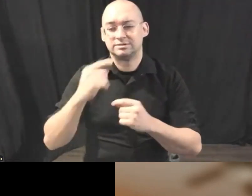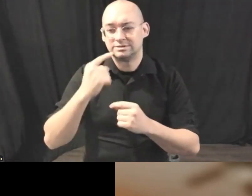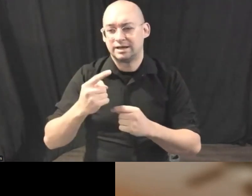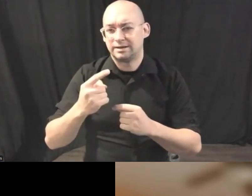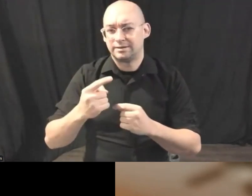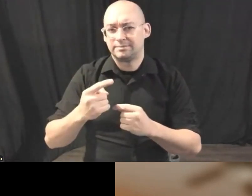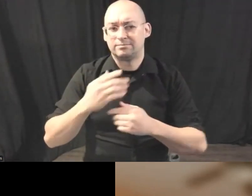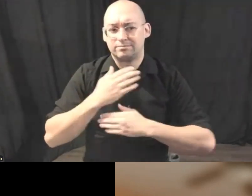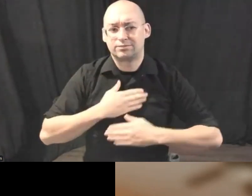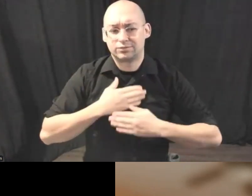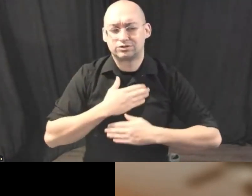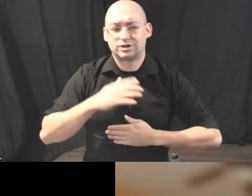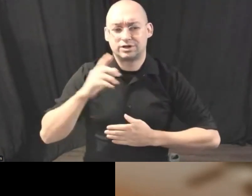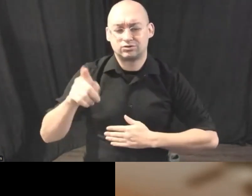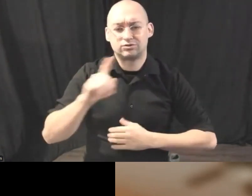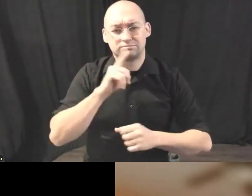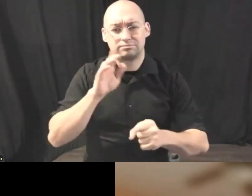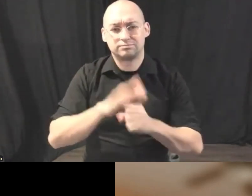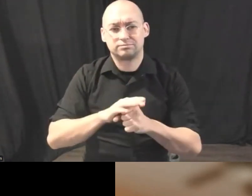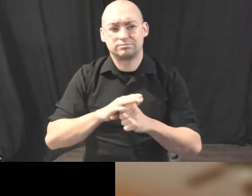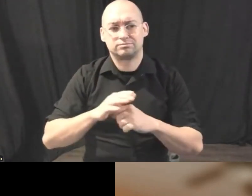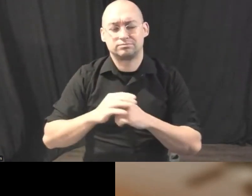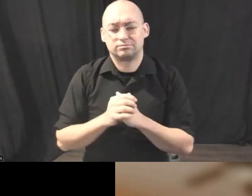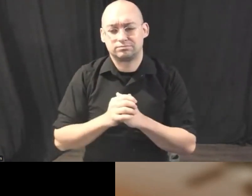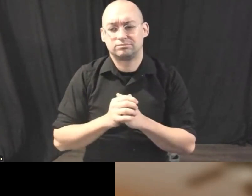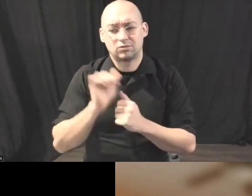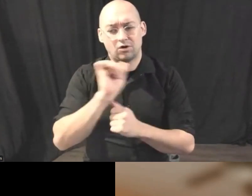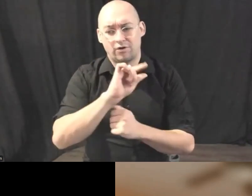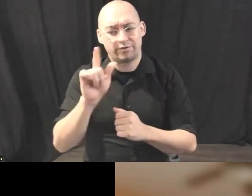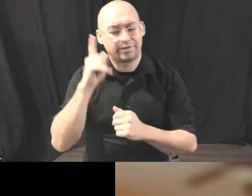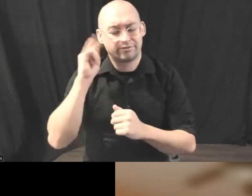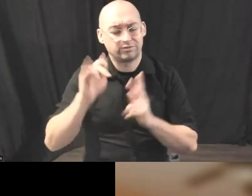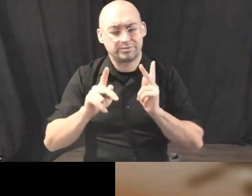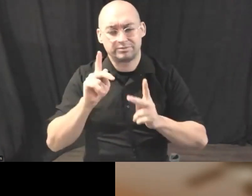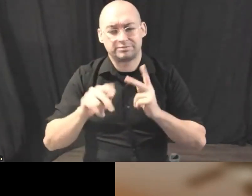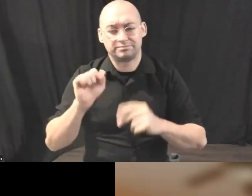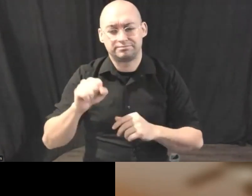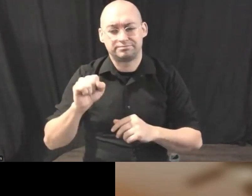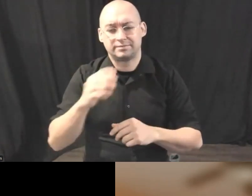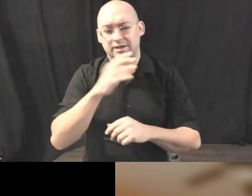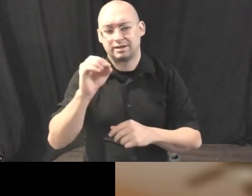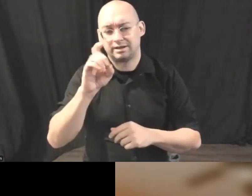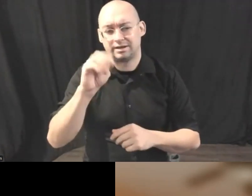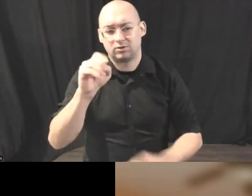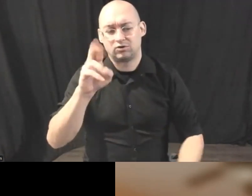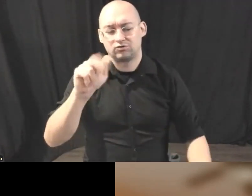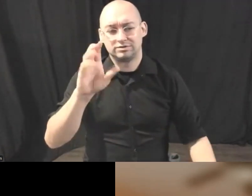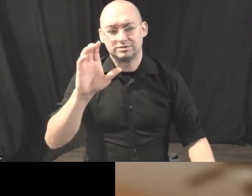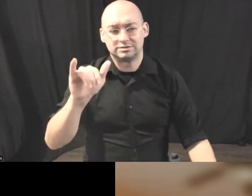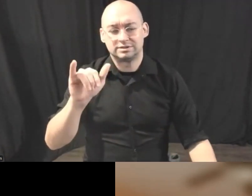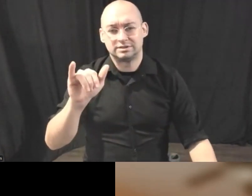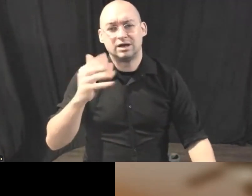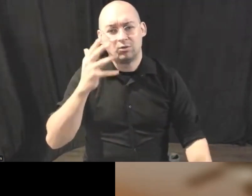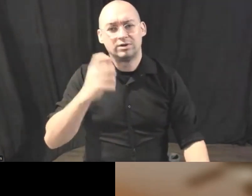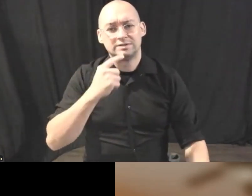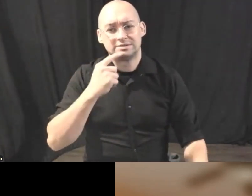much I appreciate your affirmation of our commitment to all Californians and to democracy. And I want to specifically say